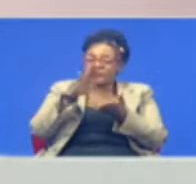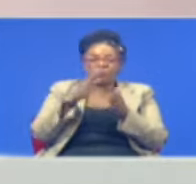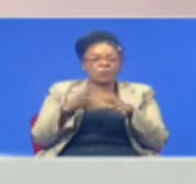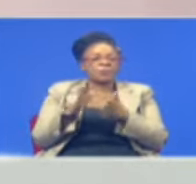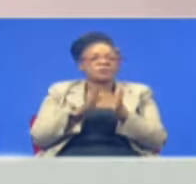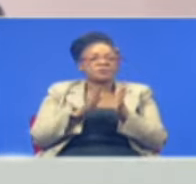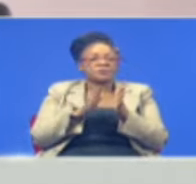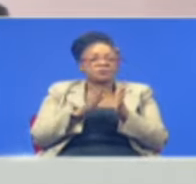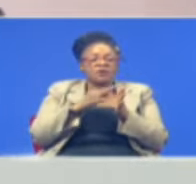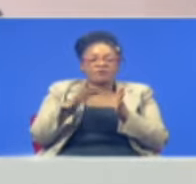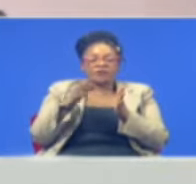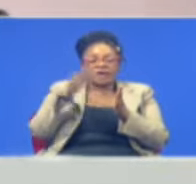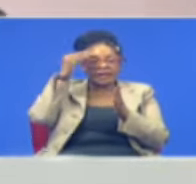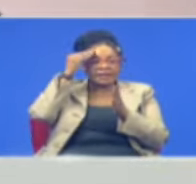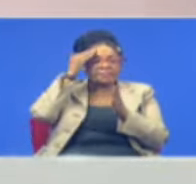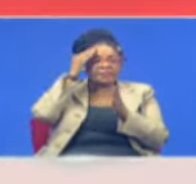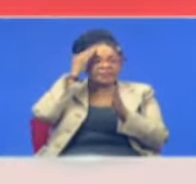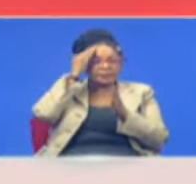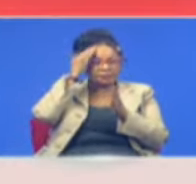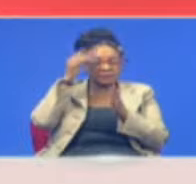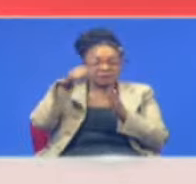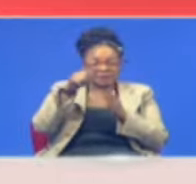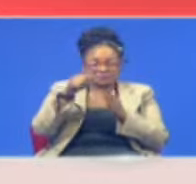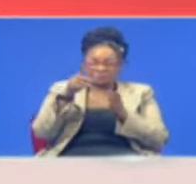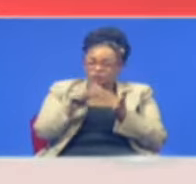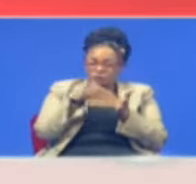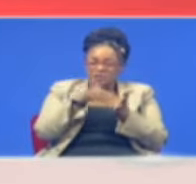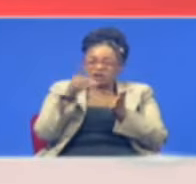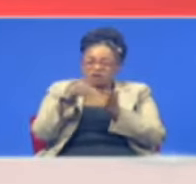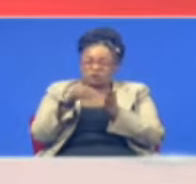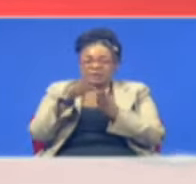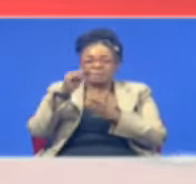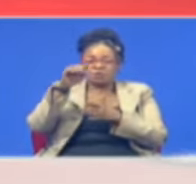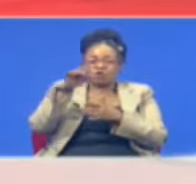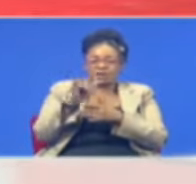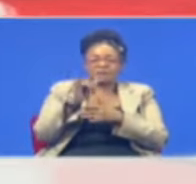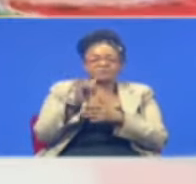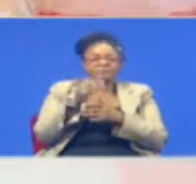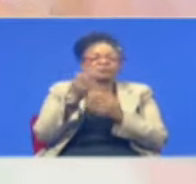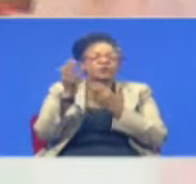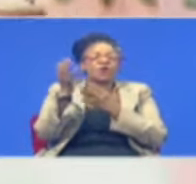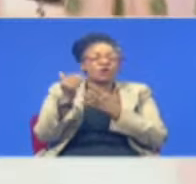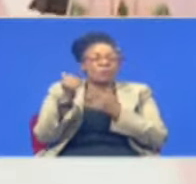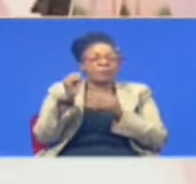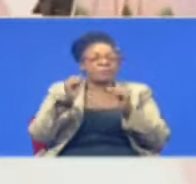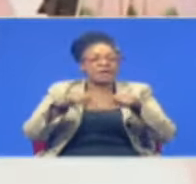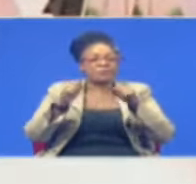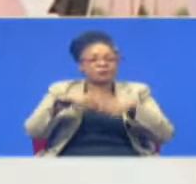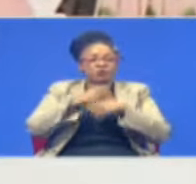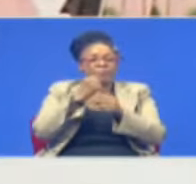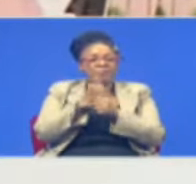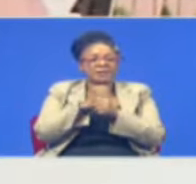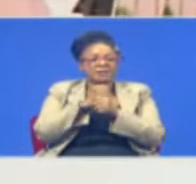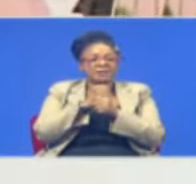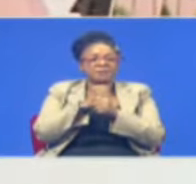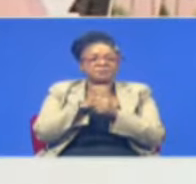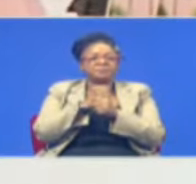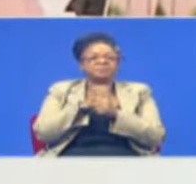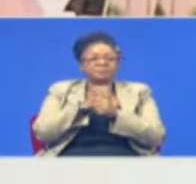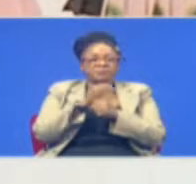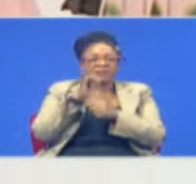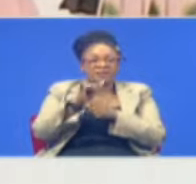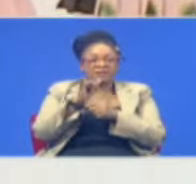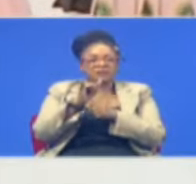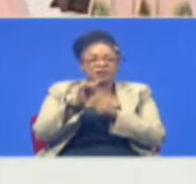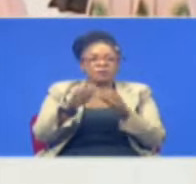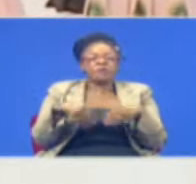academic giant Professor Dr. Moni, he hopes to be able to make a compelling study of and